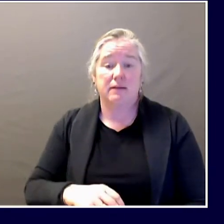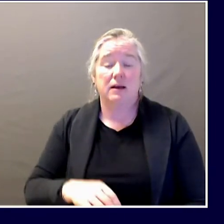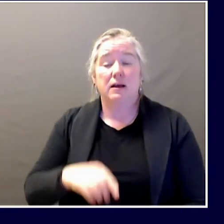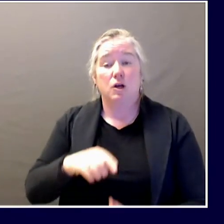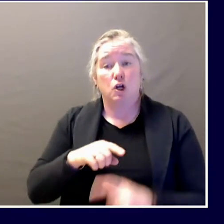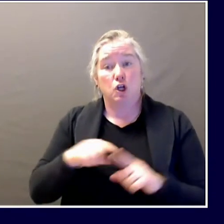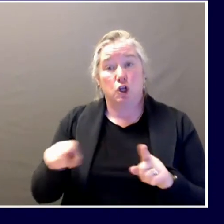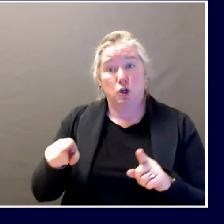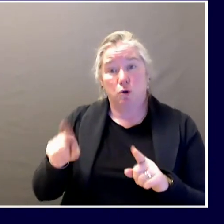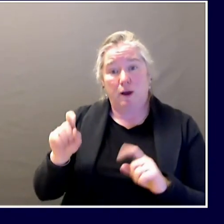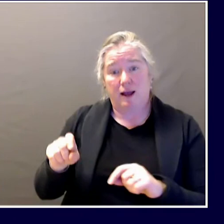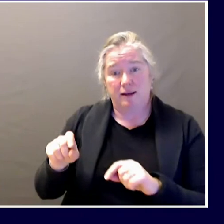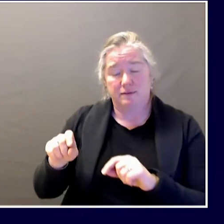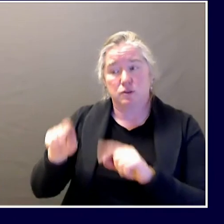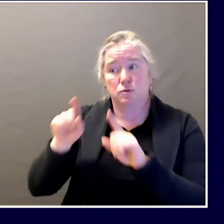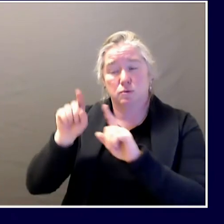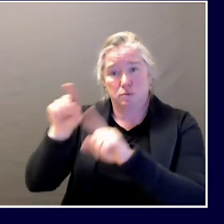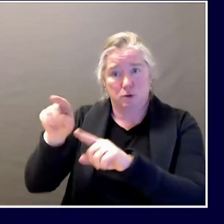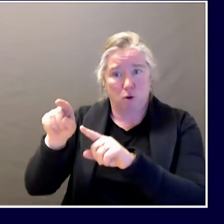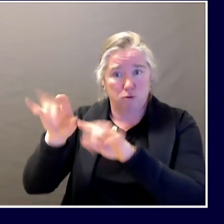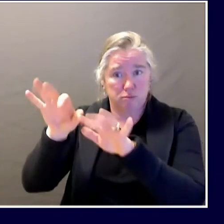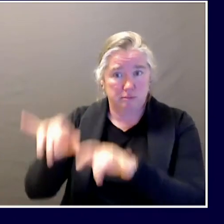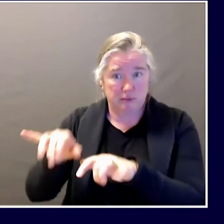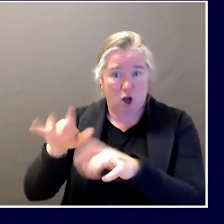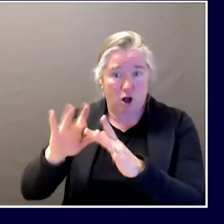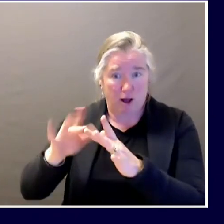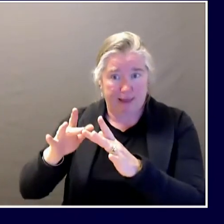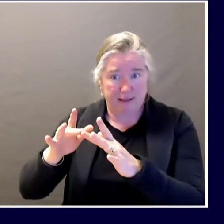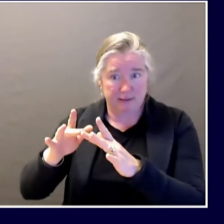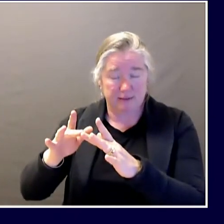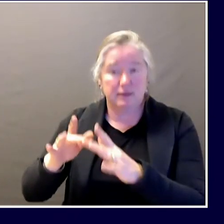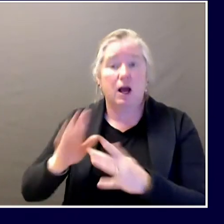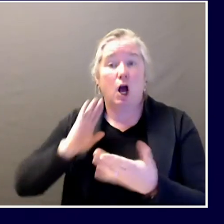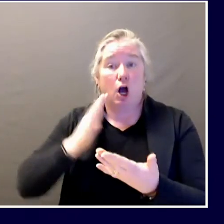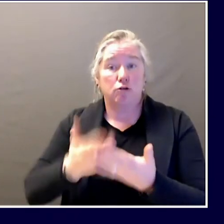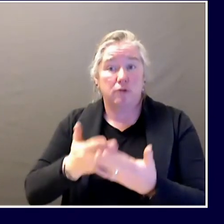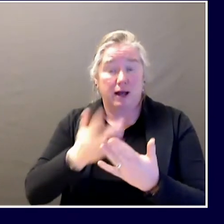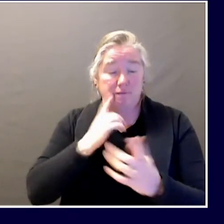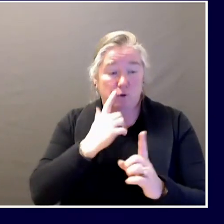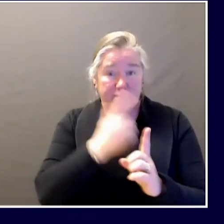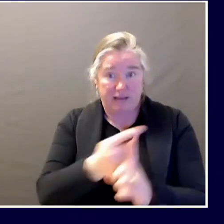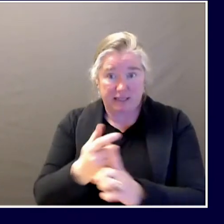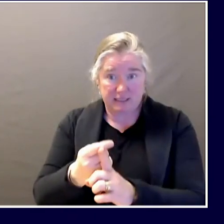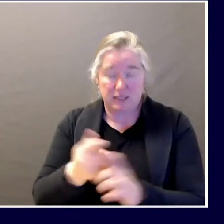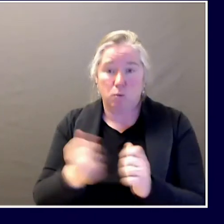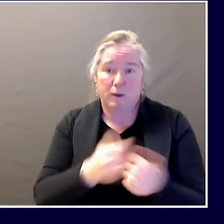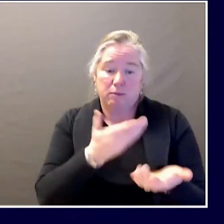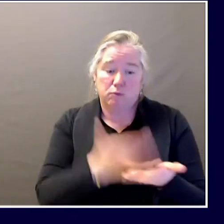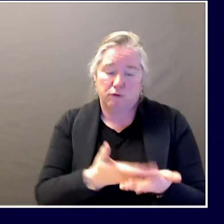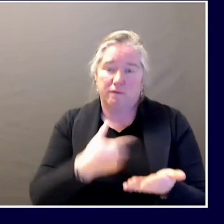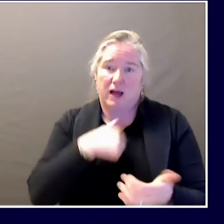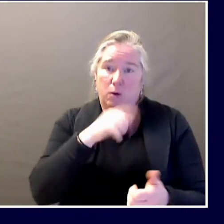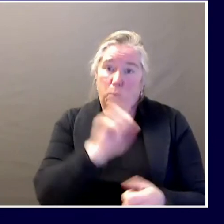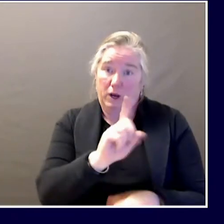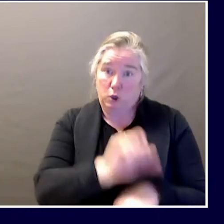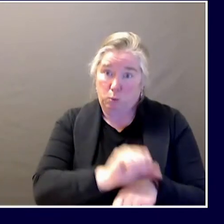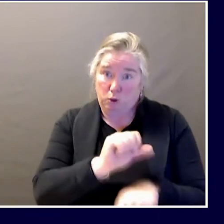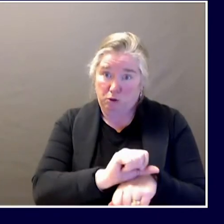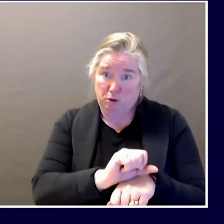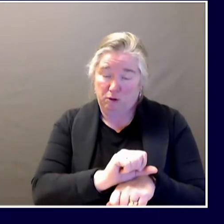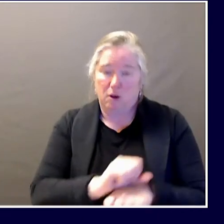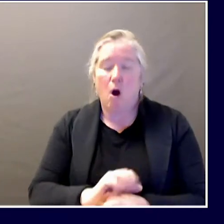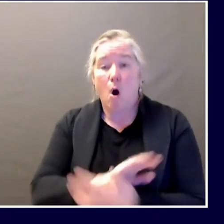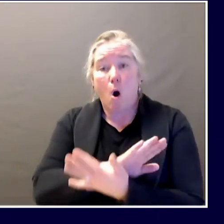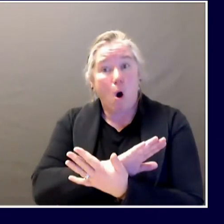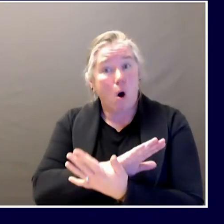registry to bring proof of your being a licensed child care worker in the state of Maine. All those individuals are eligible at all vaccine